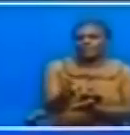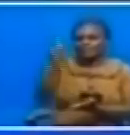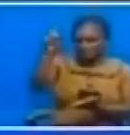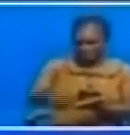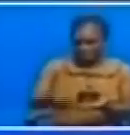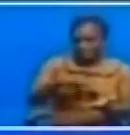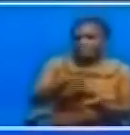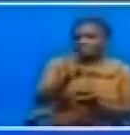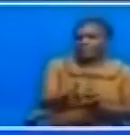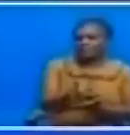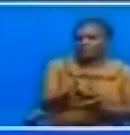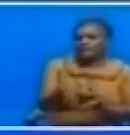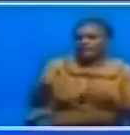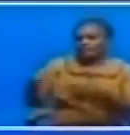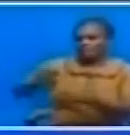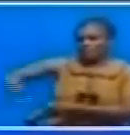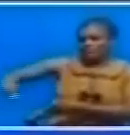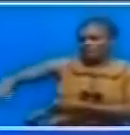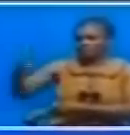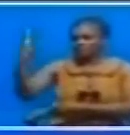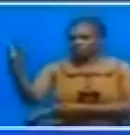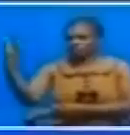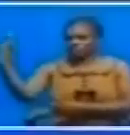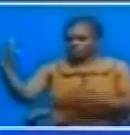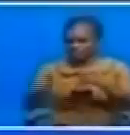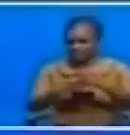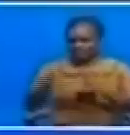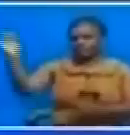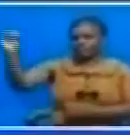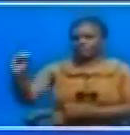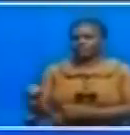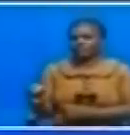must be paid for out of the remaining 48%.